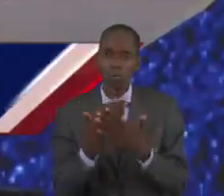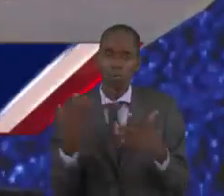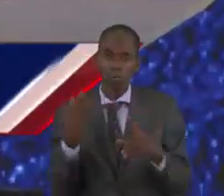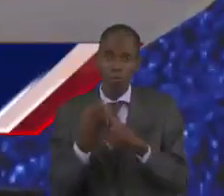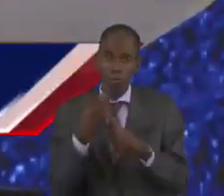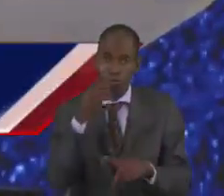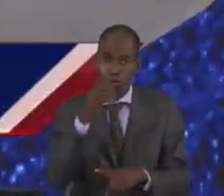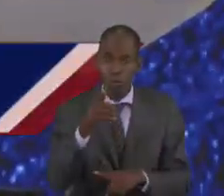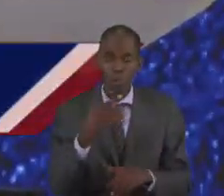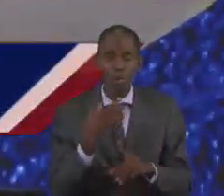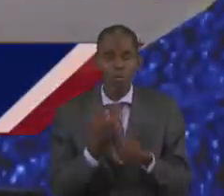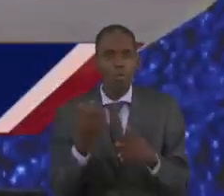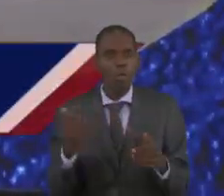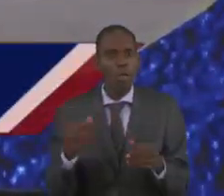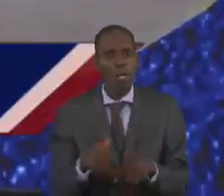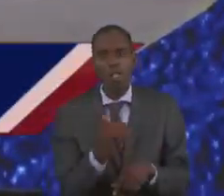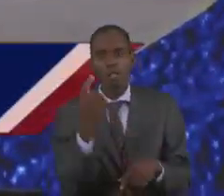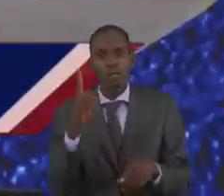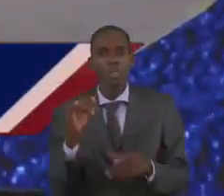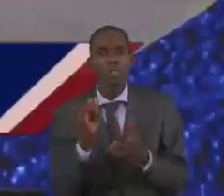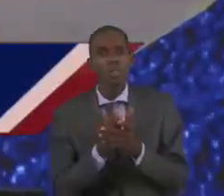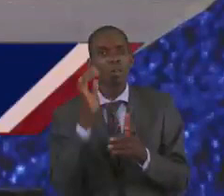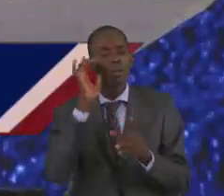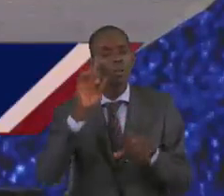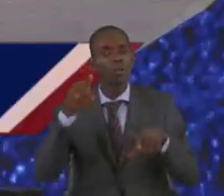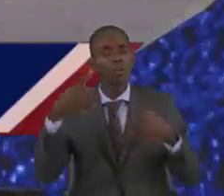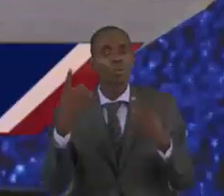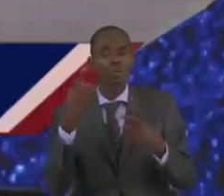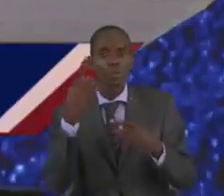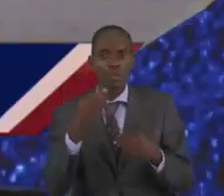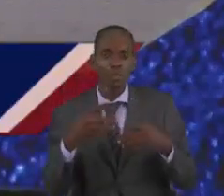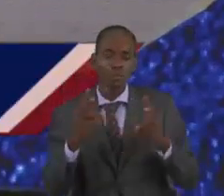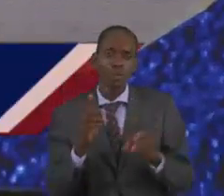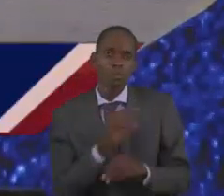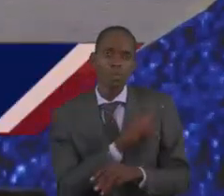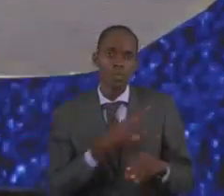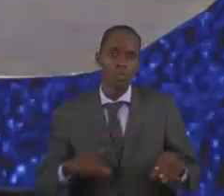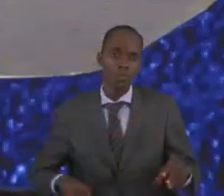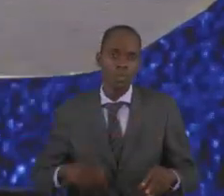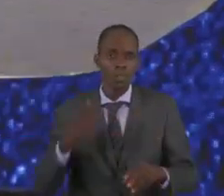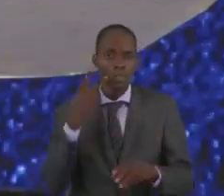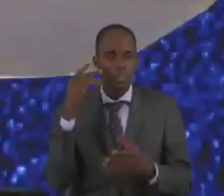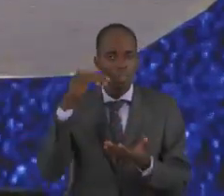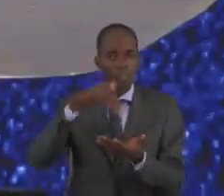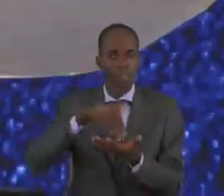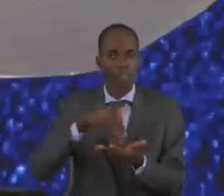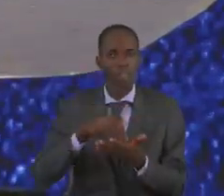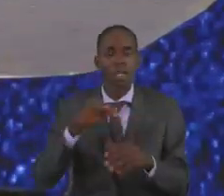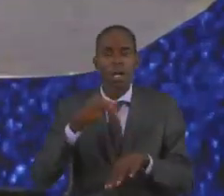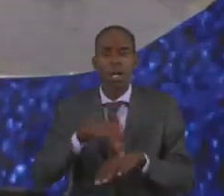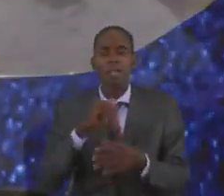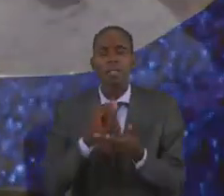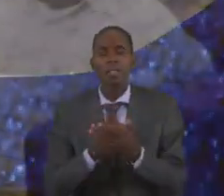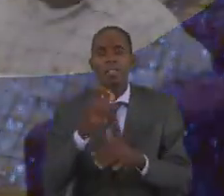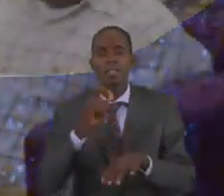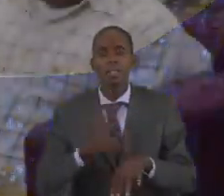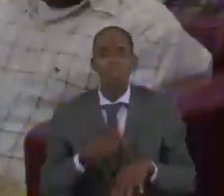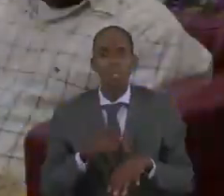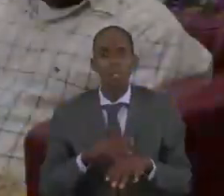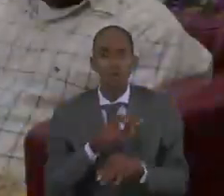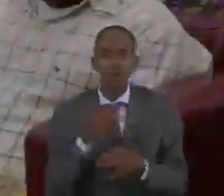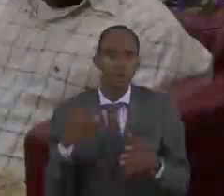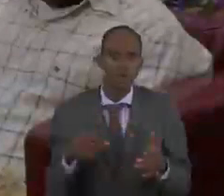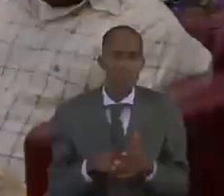of everyone that will go the way of the Lord. Look at that again, at the times of